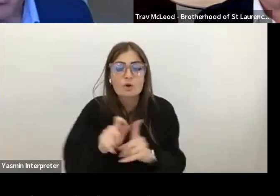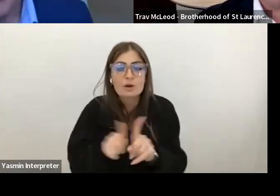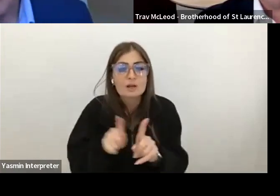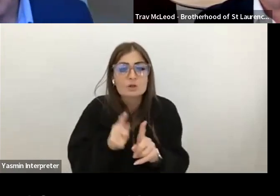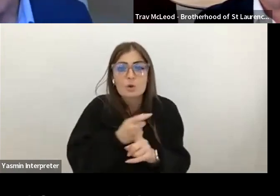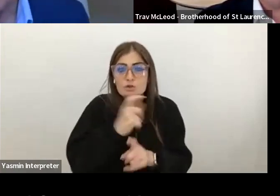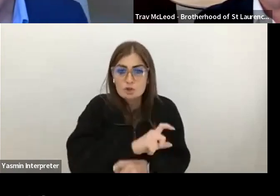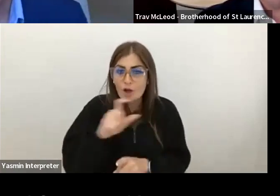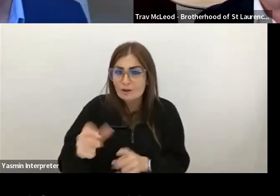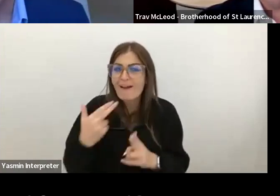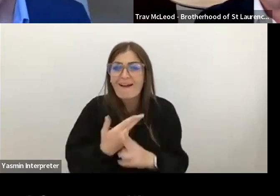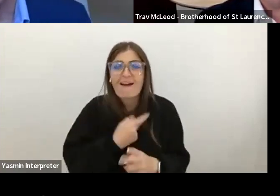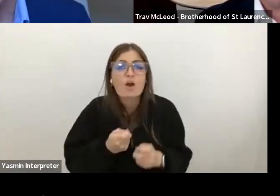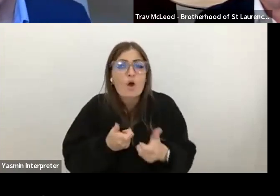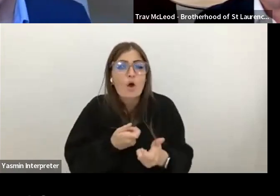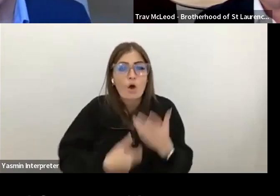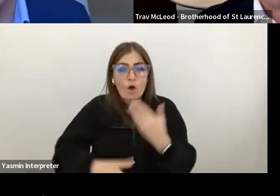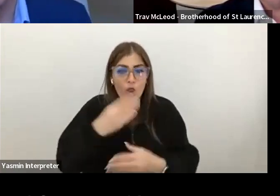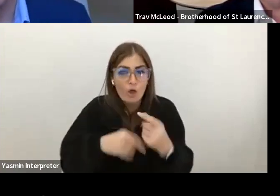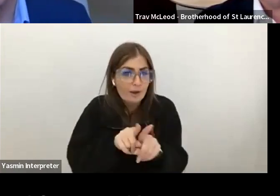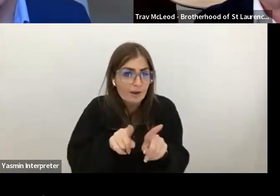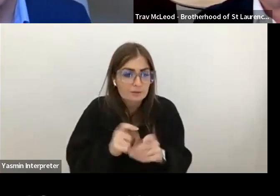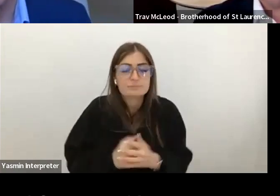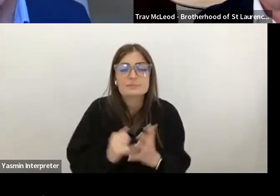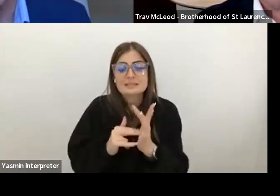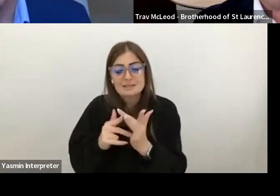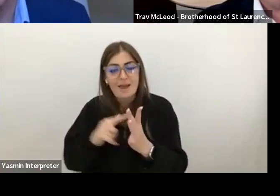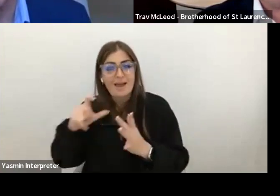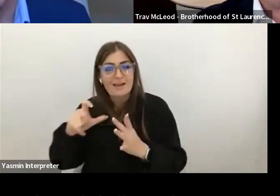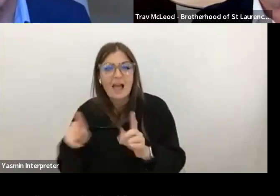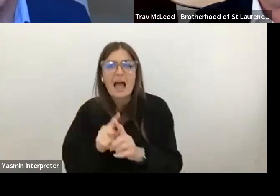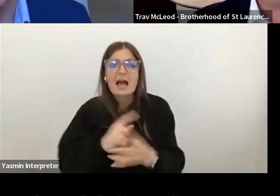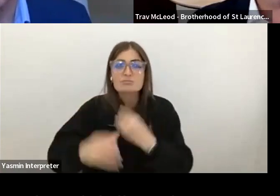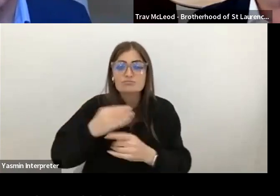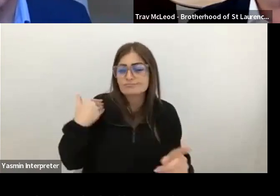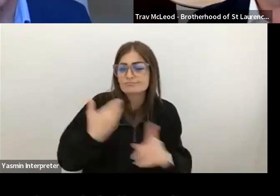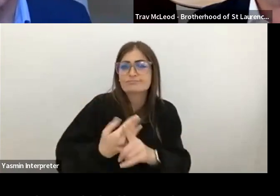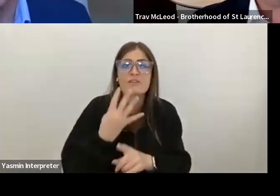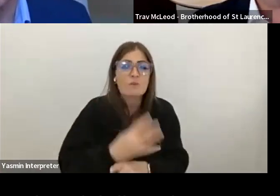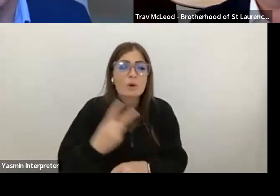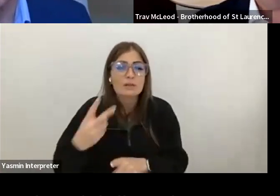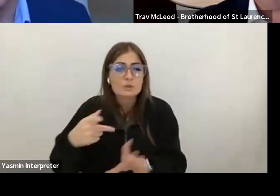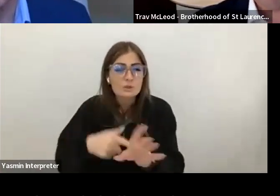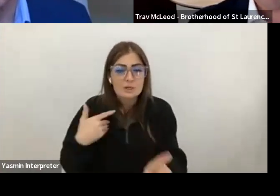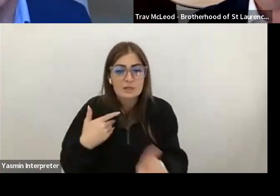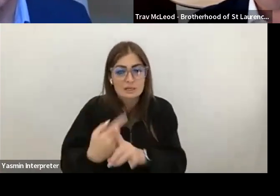learning. So SNAIC has worked for over 42 years to reduce economic and social disparity. The